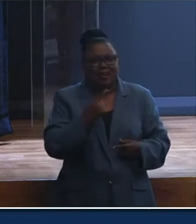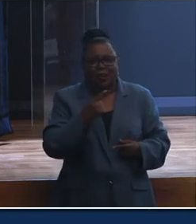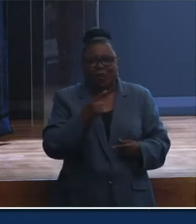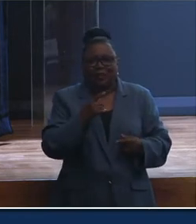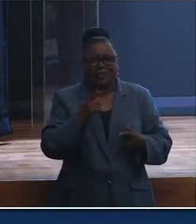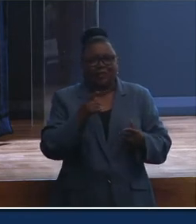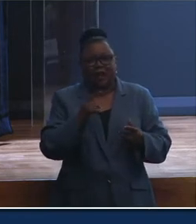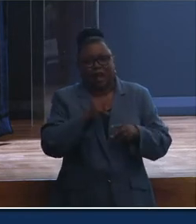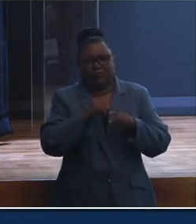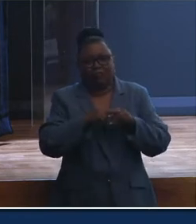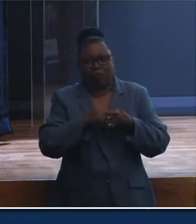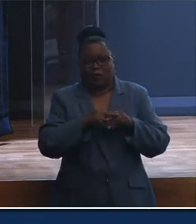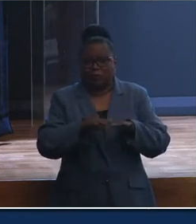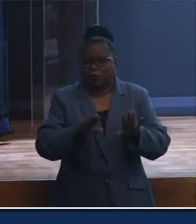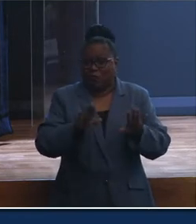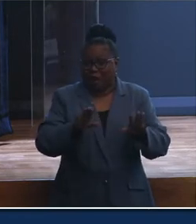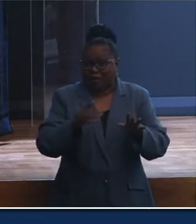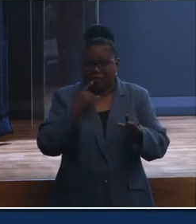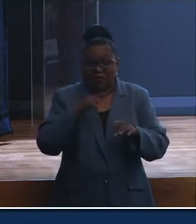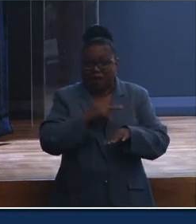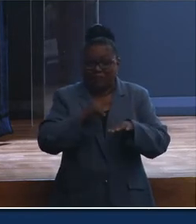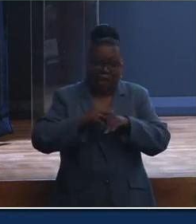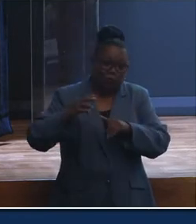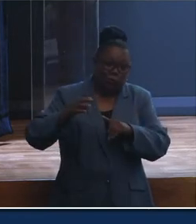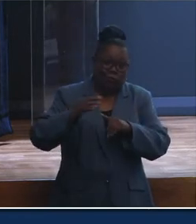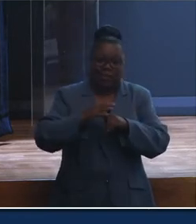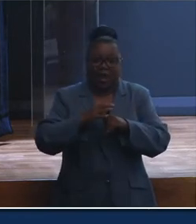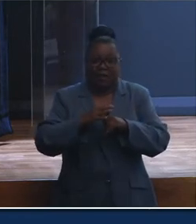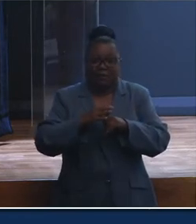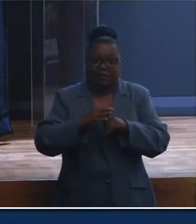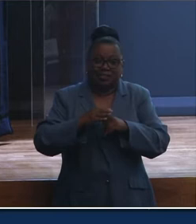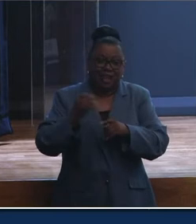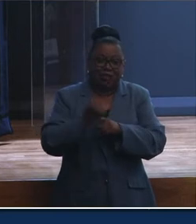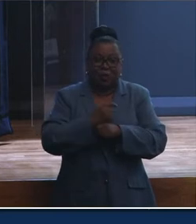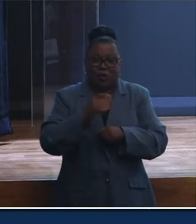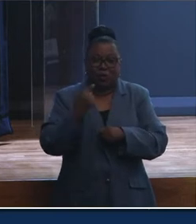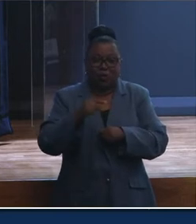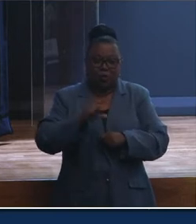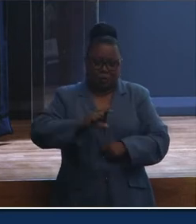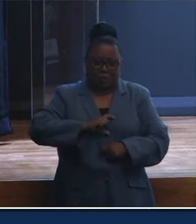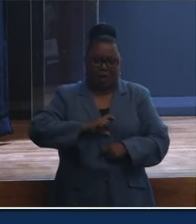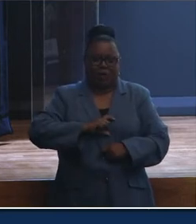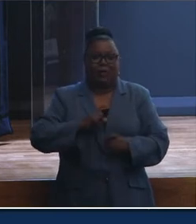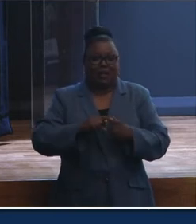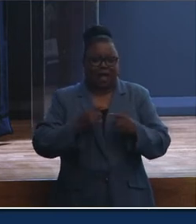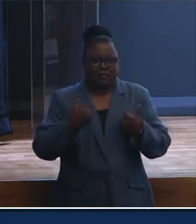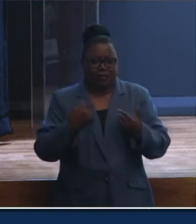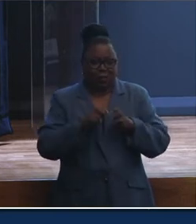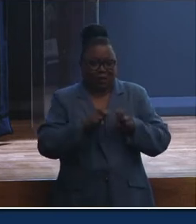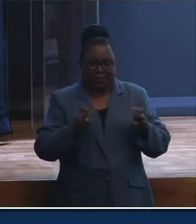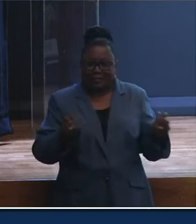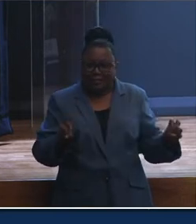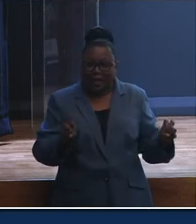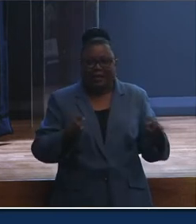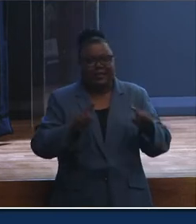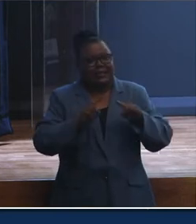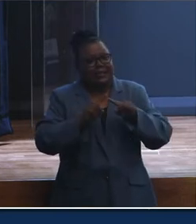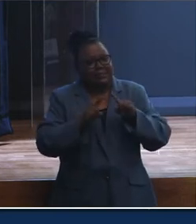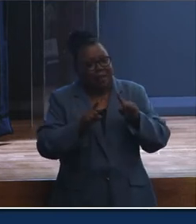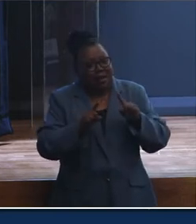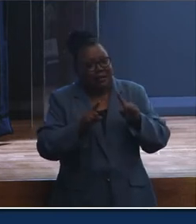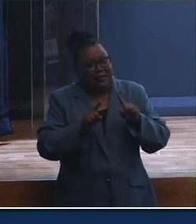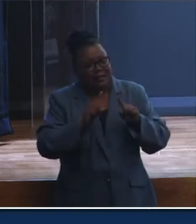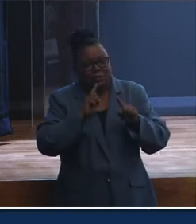it's, of course, great if you have national champions and Olympic gold medalists like we have here on the stage, but